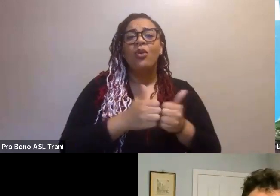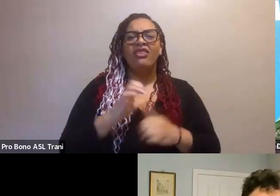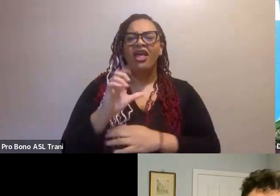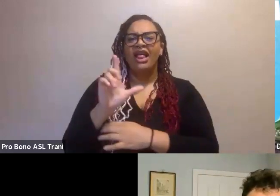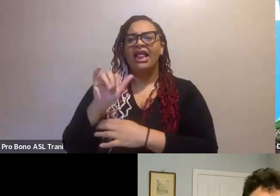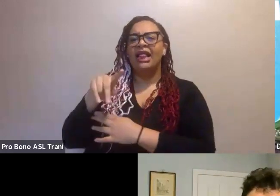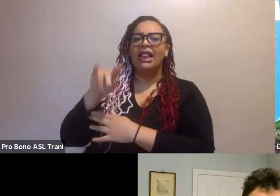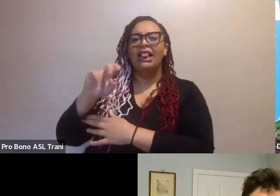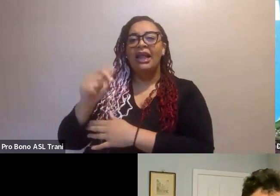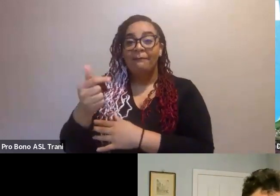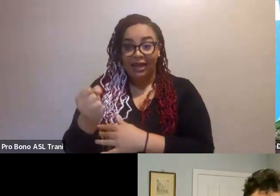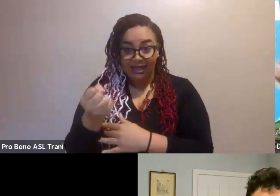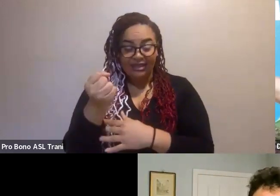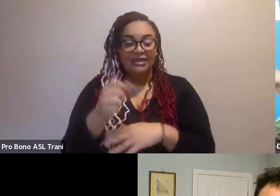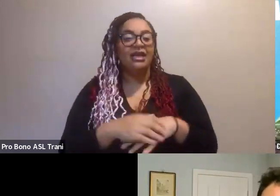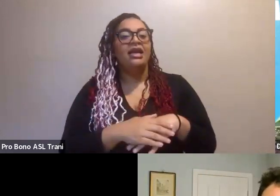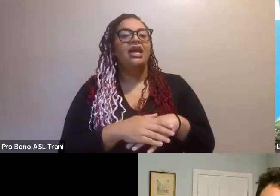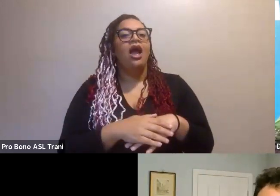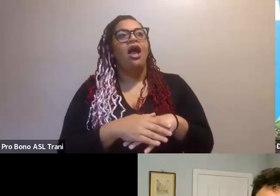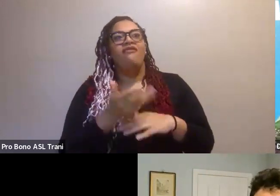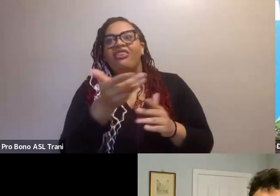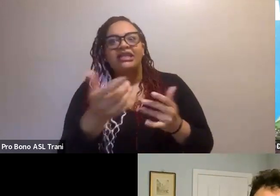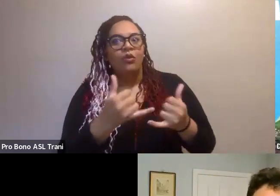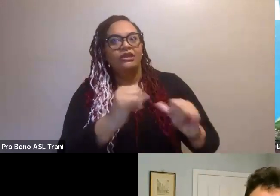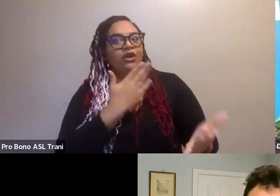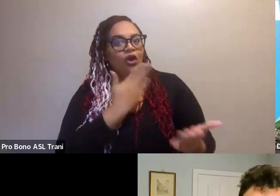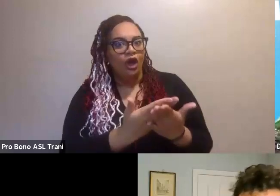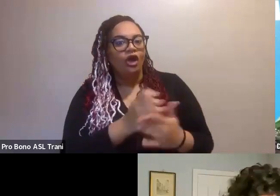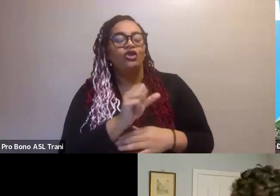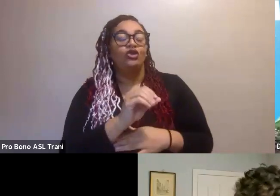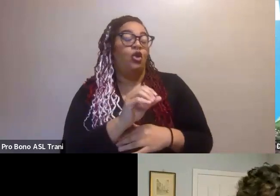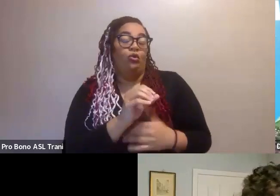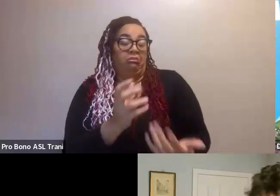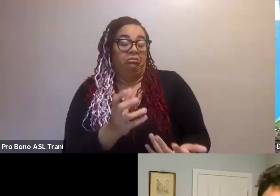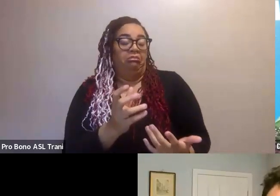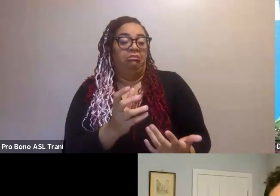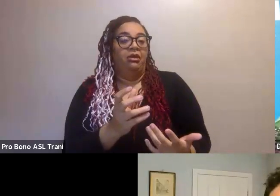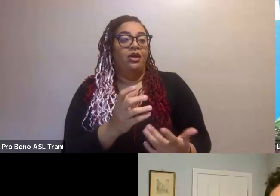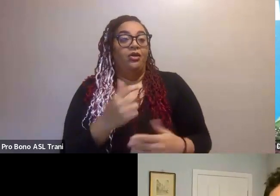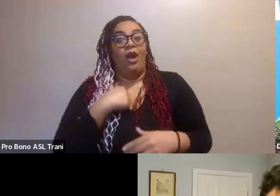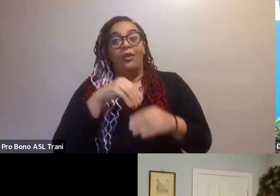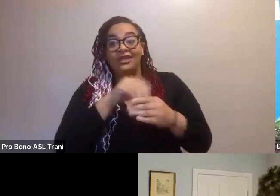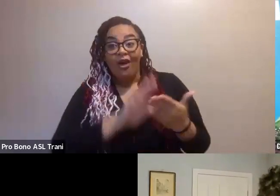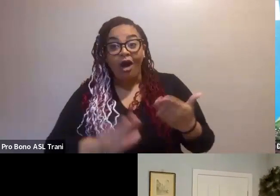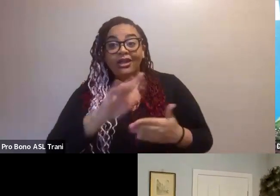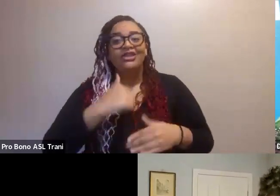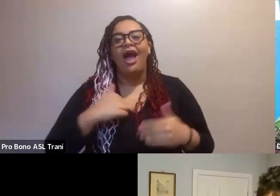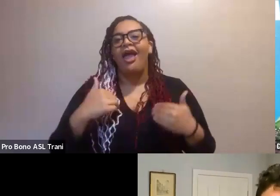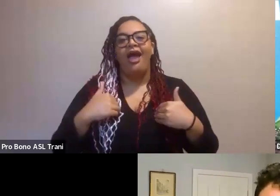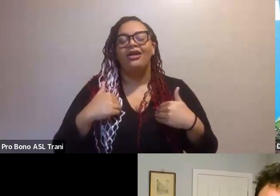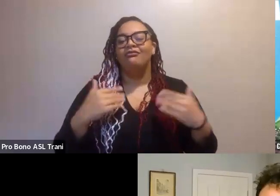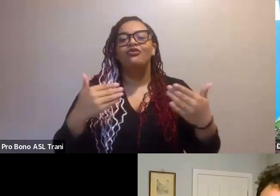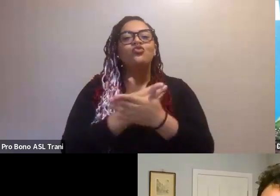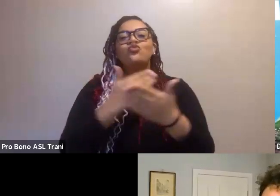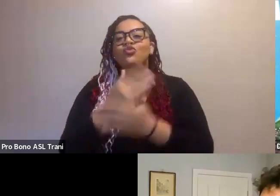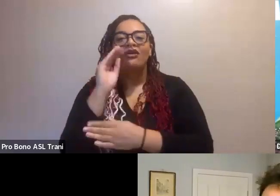ones but were still good. So that's how, especially when I was in college, I had fresh flowers all the time.